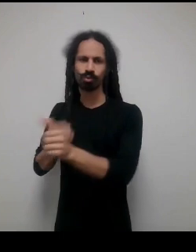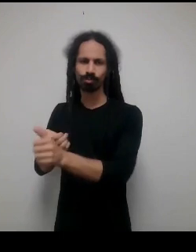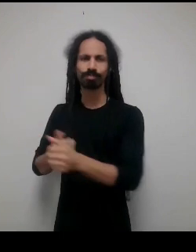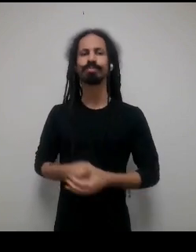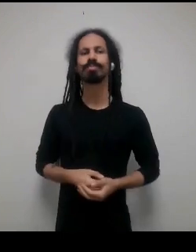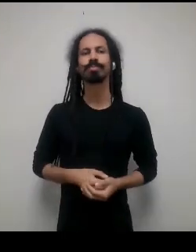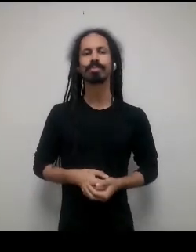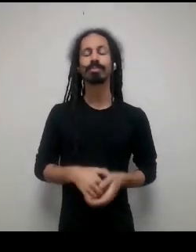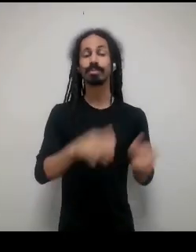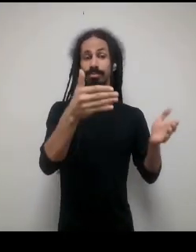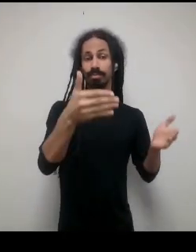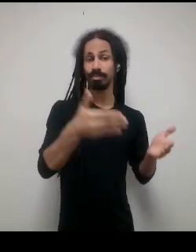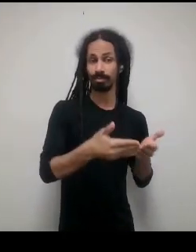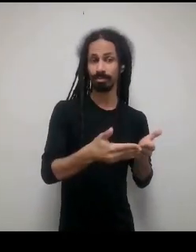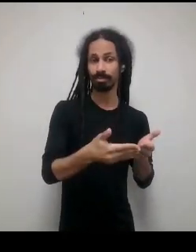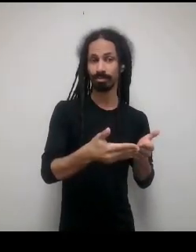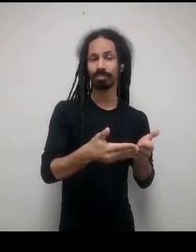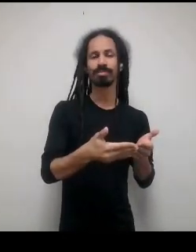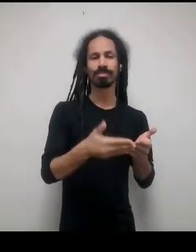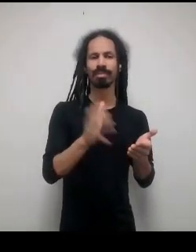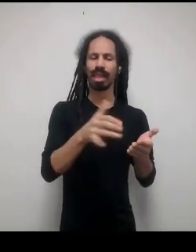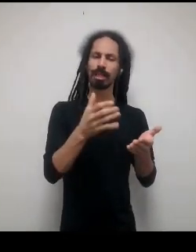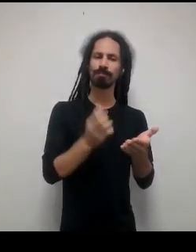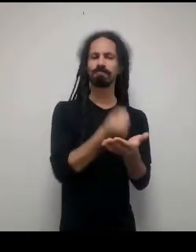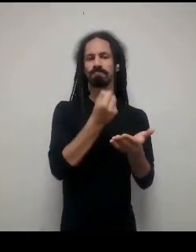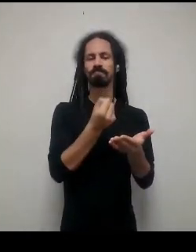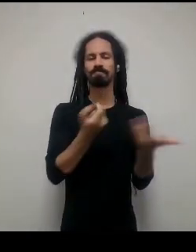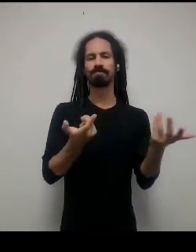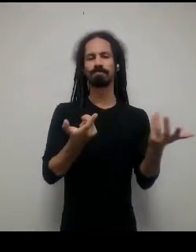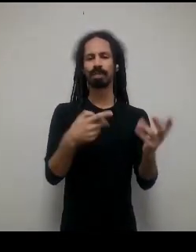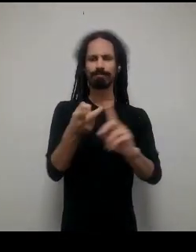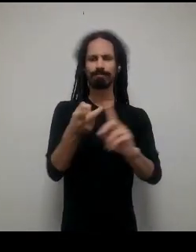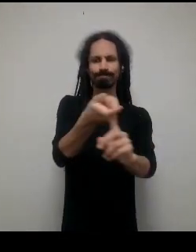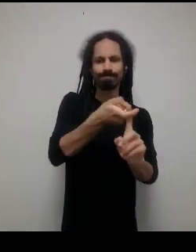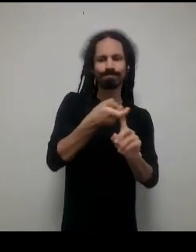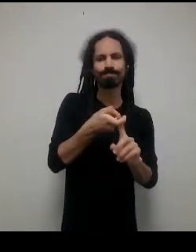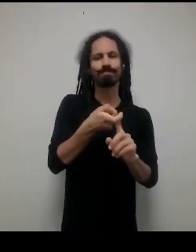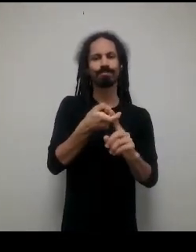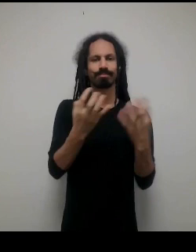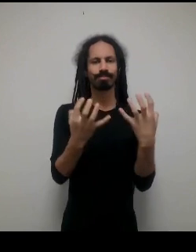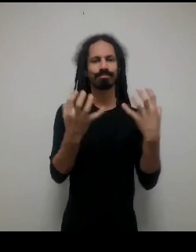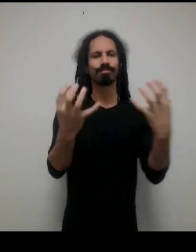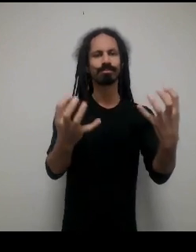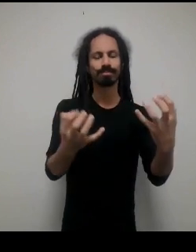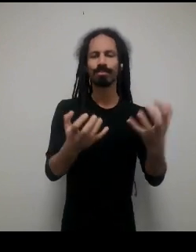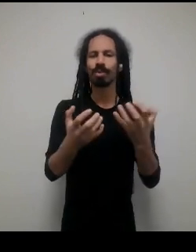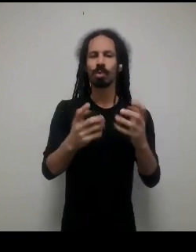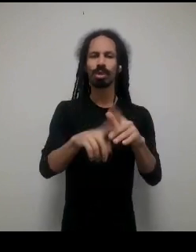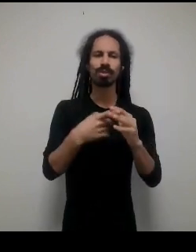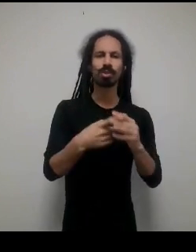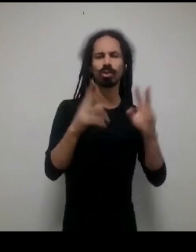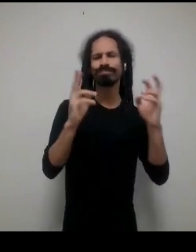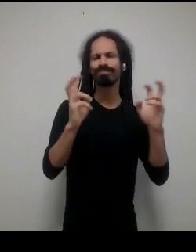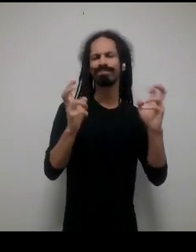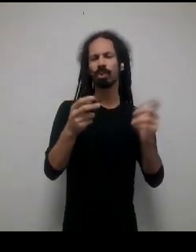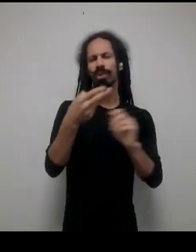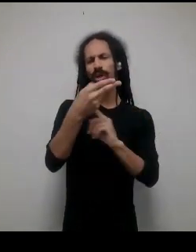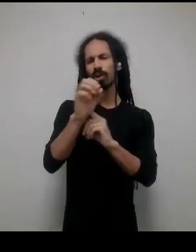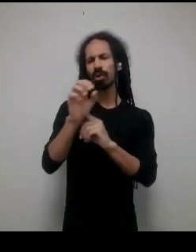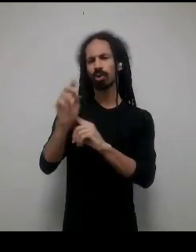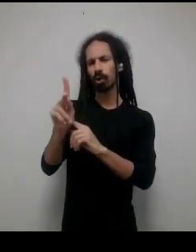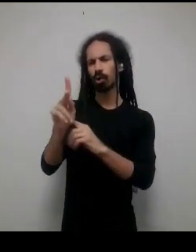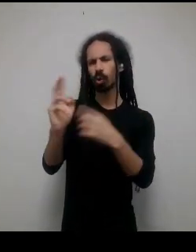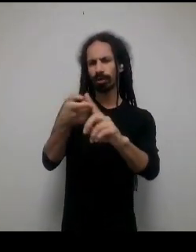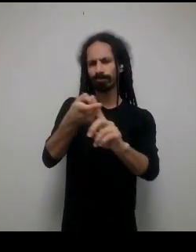For your introduction, it's your chance to capture your audience's attention. So you want to begin with some sort of what we call hook. Some examples